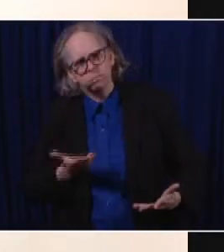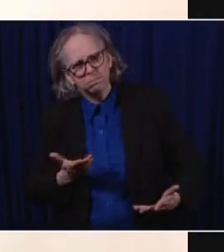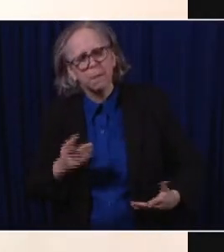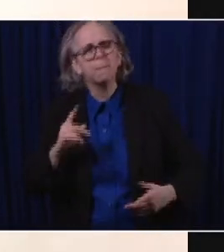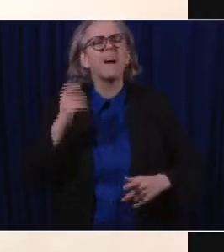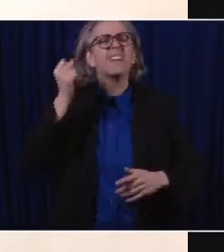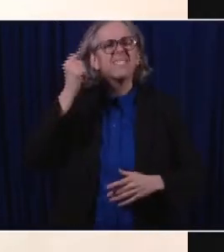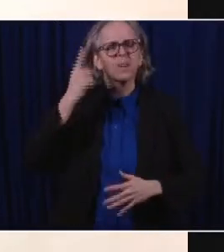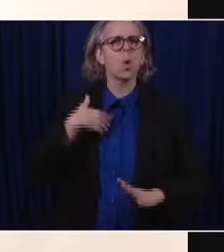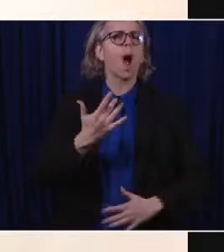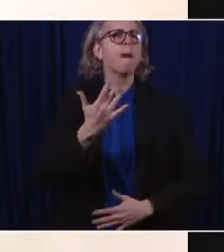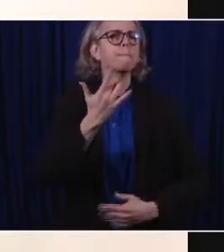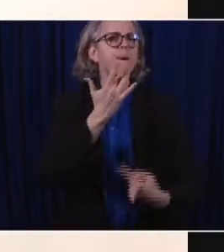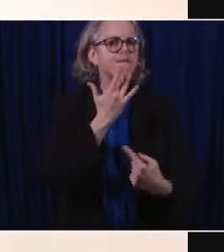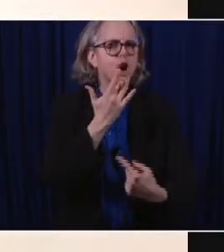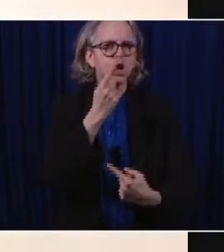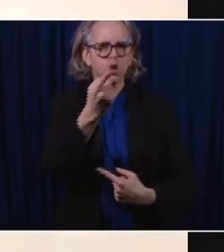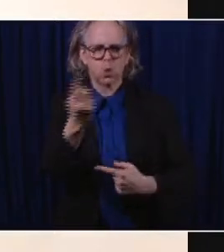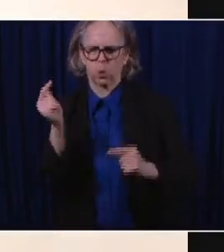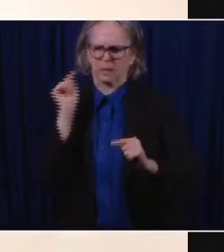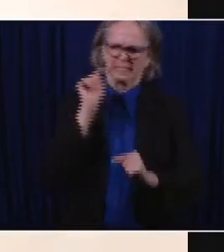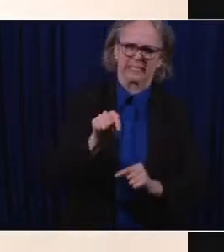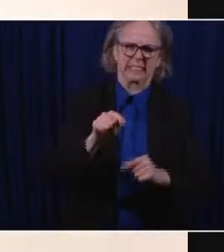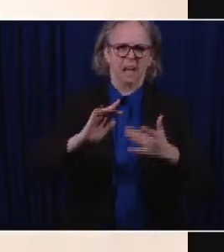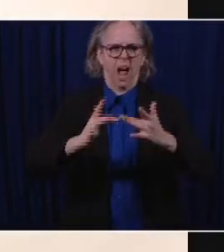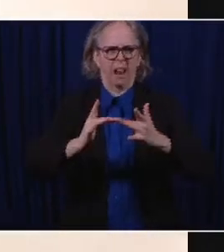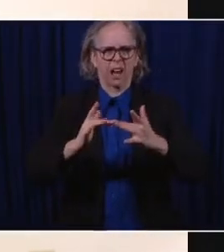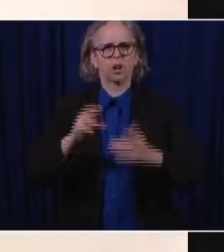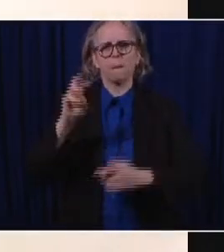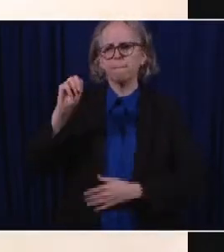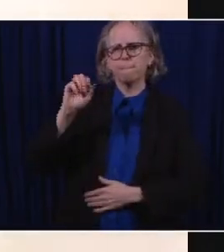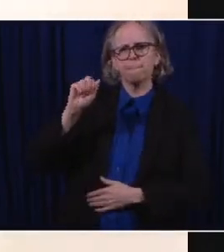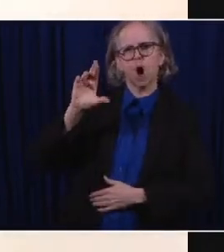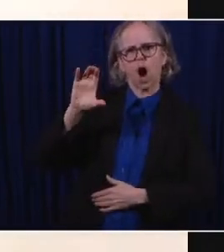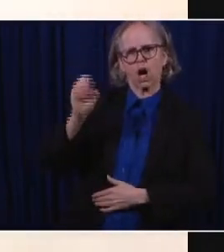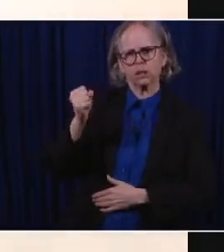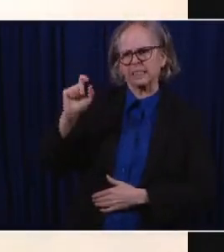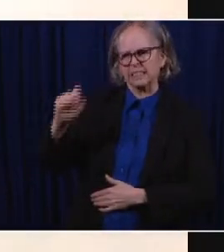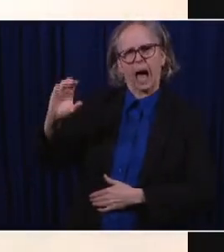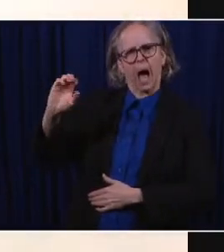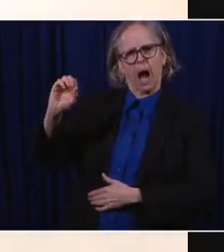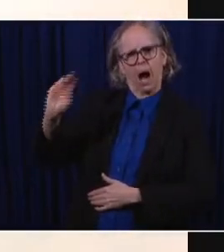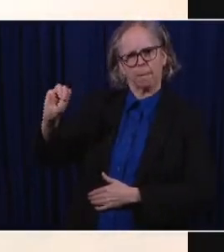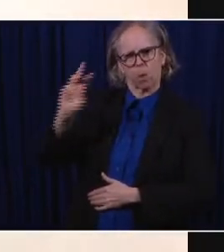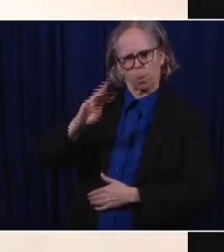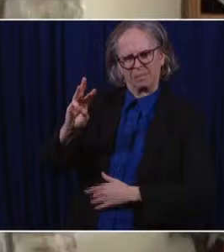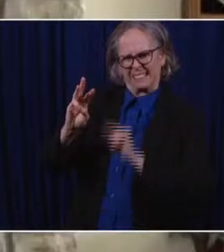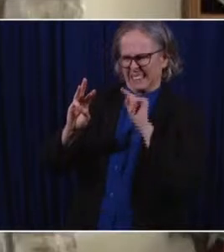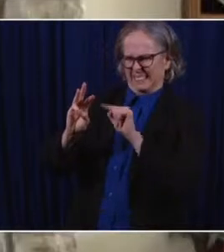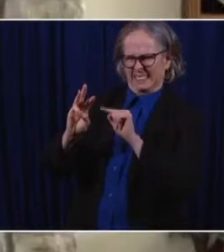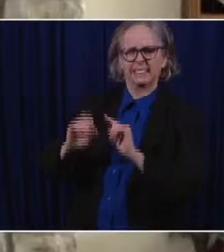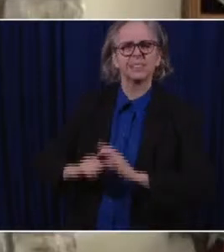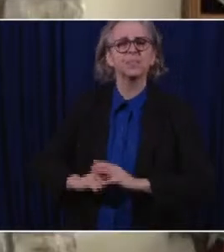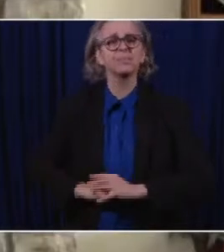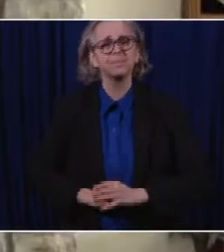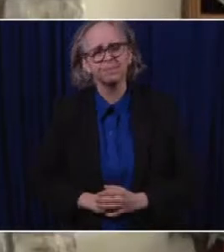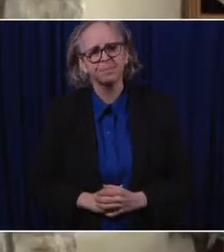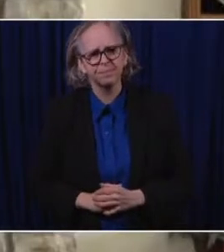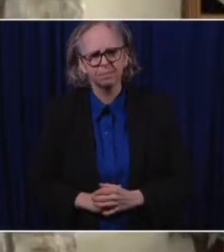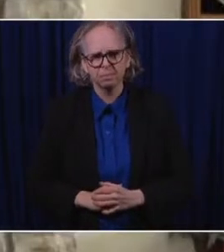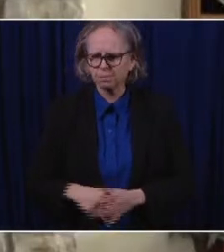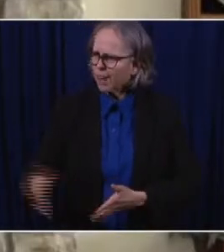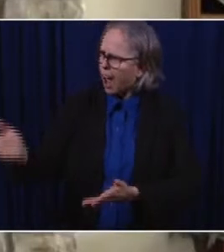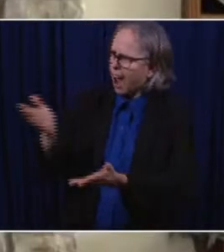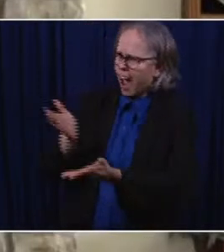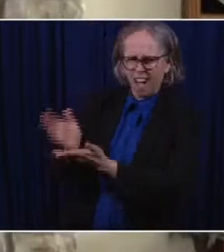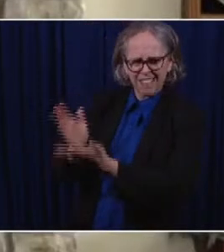to go to the marks.com website rather than calling the store. So let's go to the vaccination. Mr. and